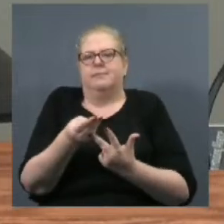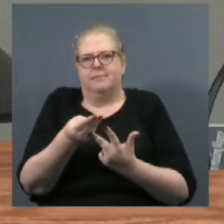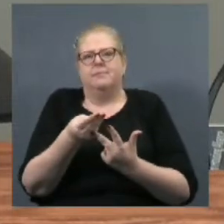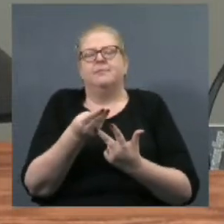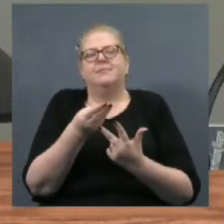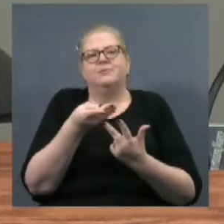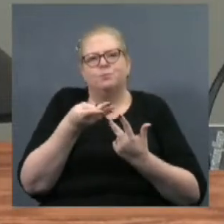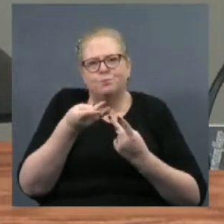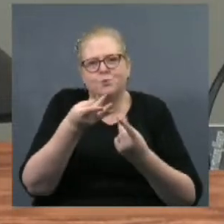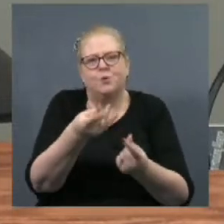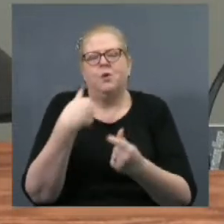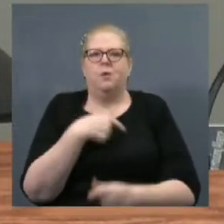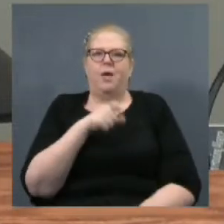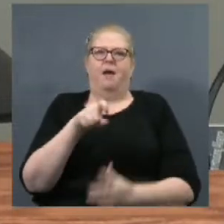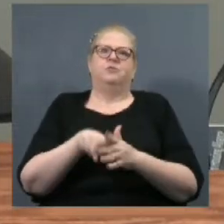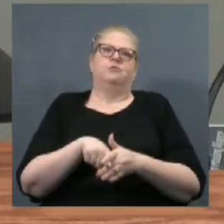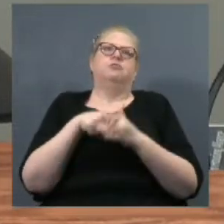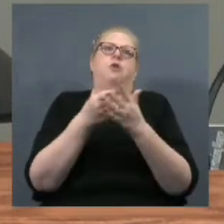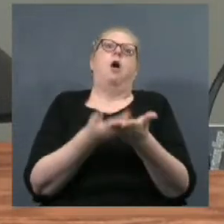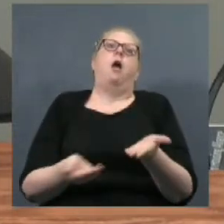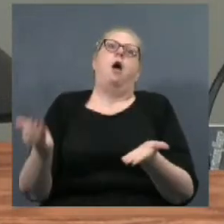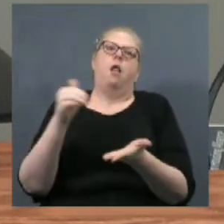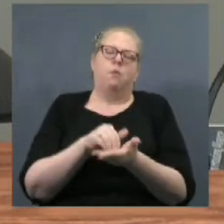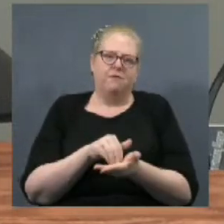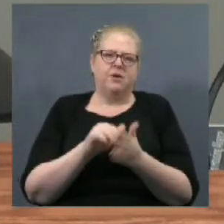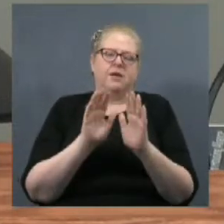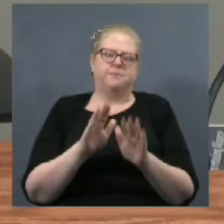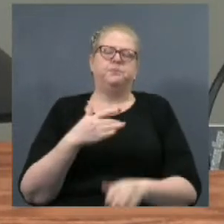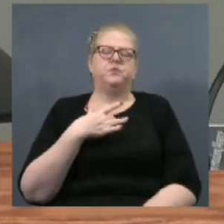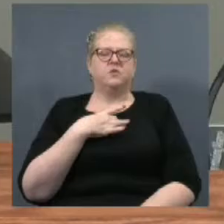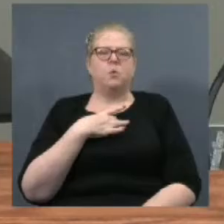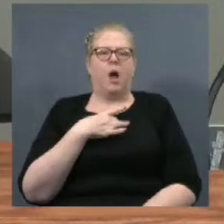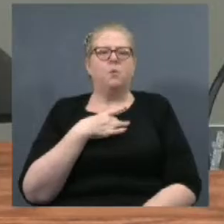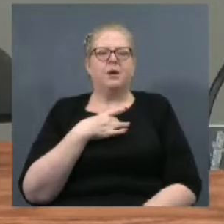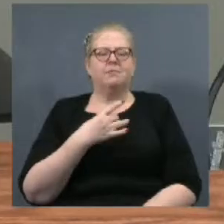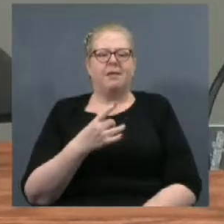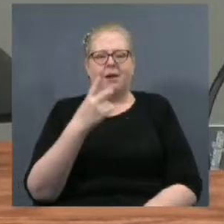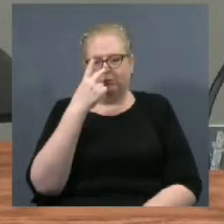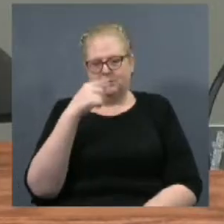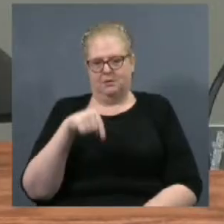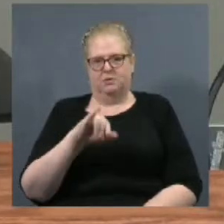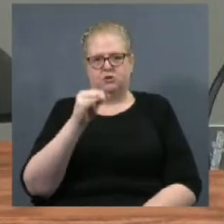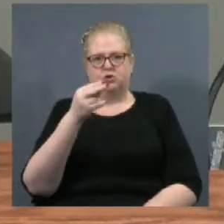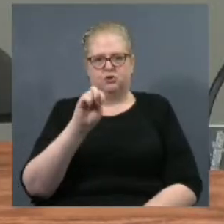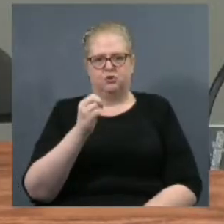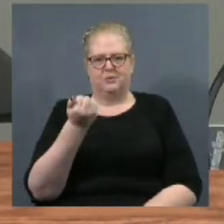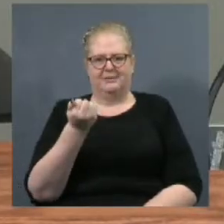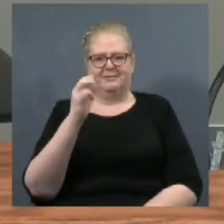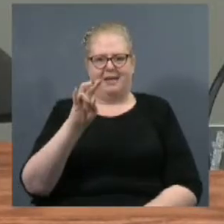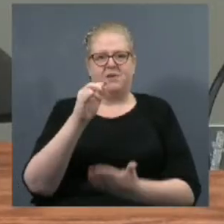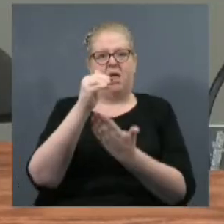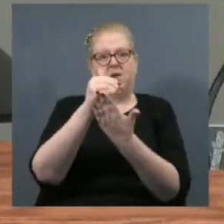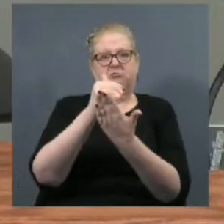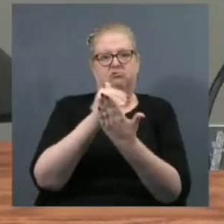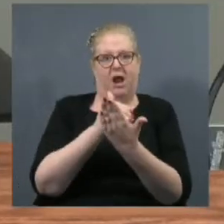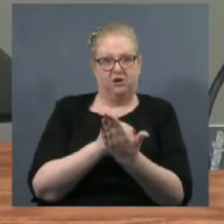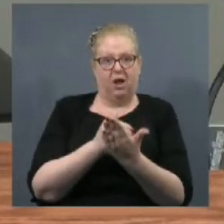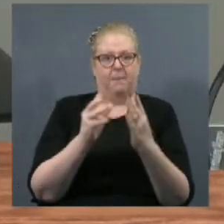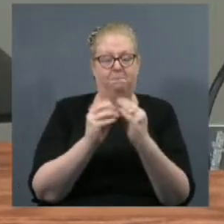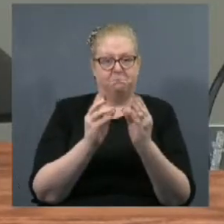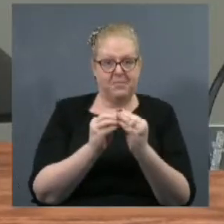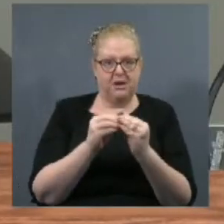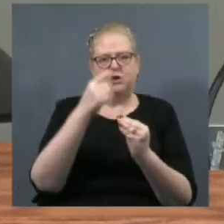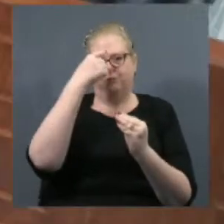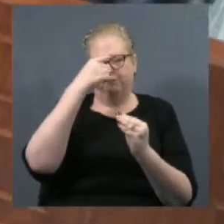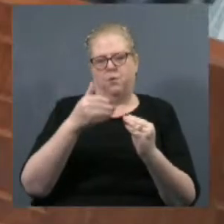again. So I would like for this to appear on our June 17th agenda, and I'm happy to answer any